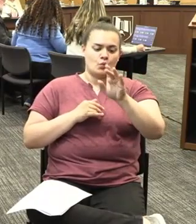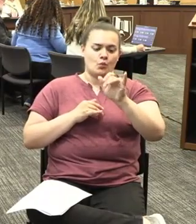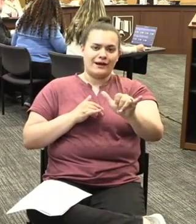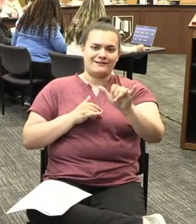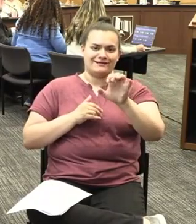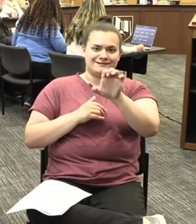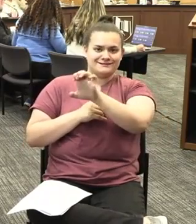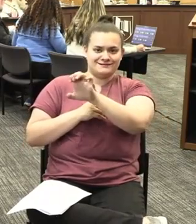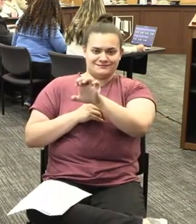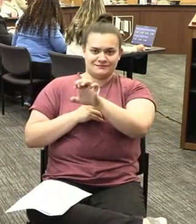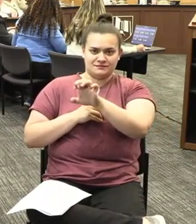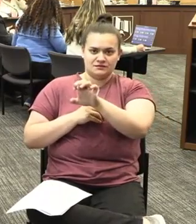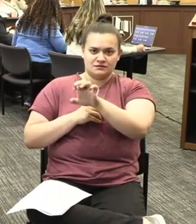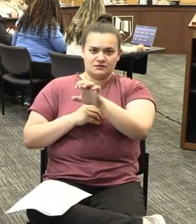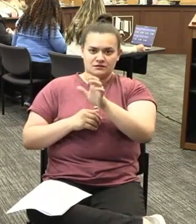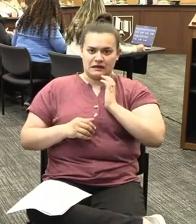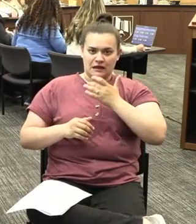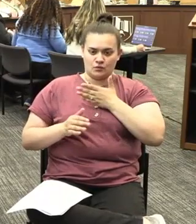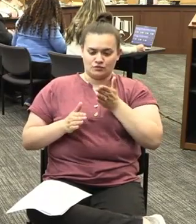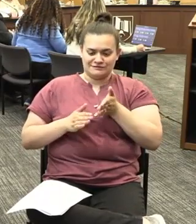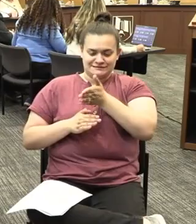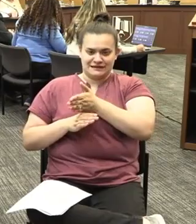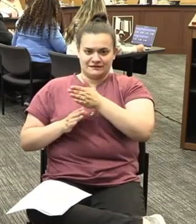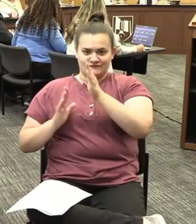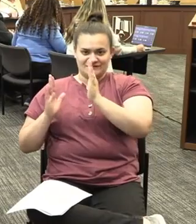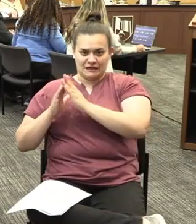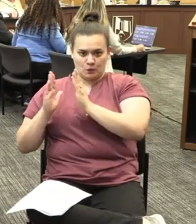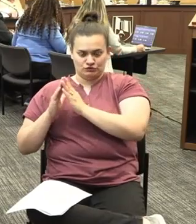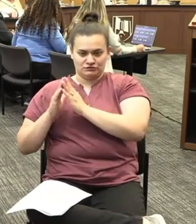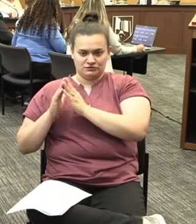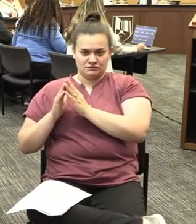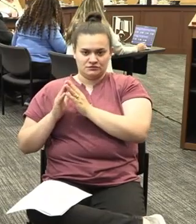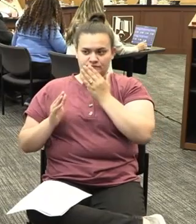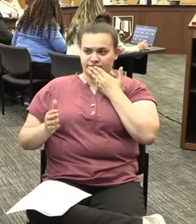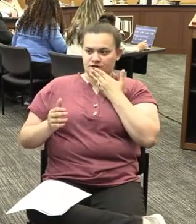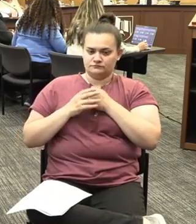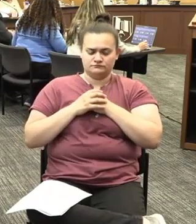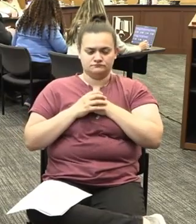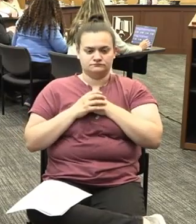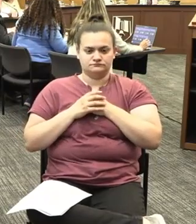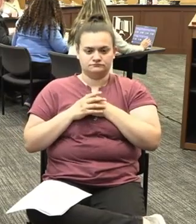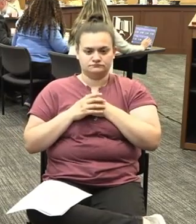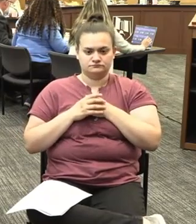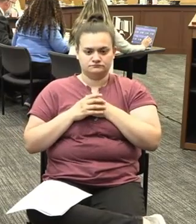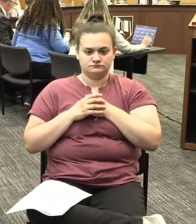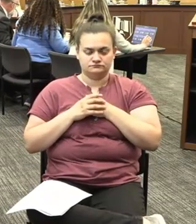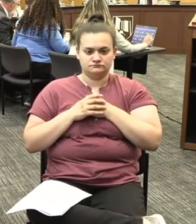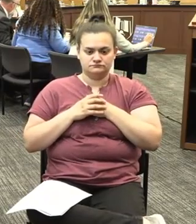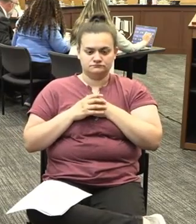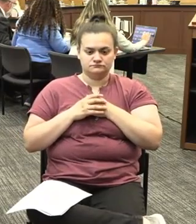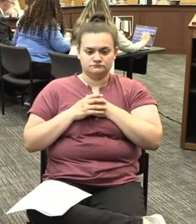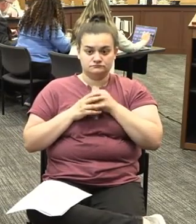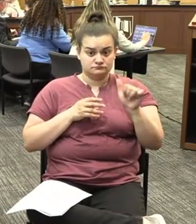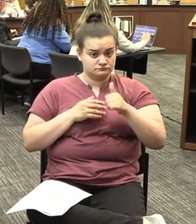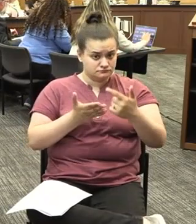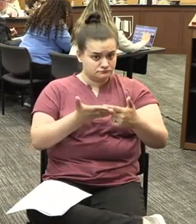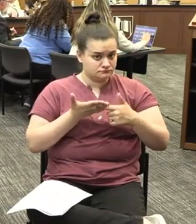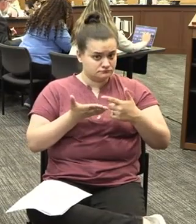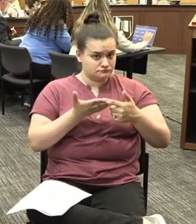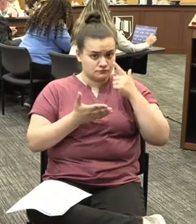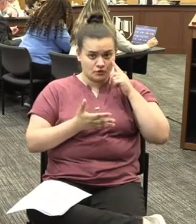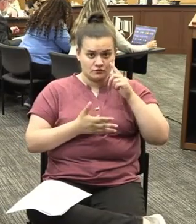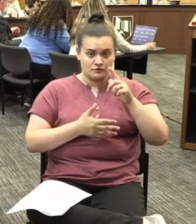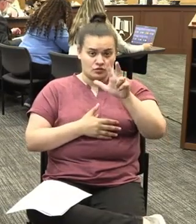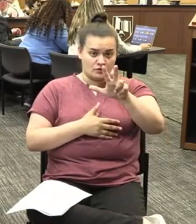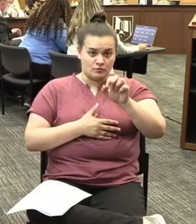Campus, which would be our side of town, the other side of town. All righty, thank you. Any other discussions at